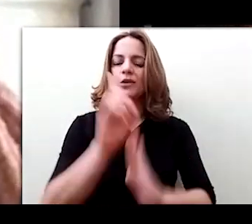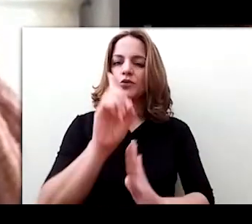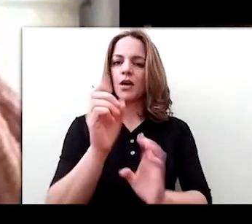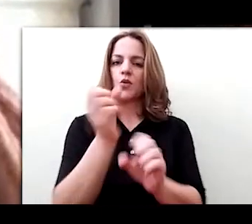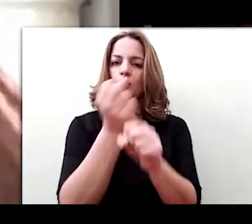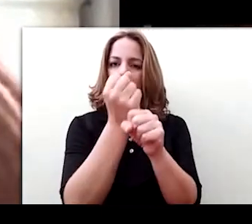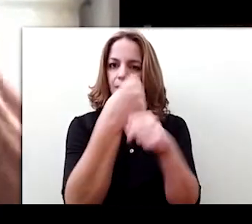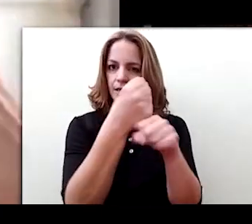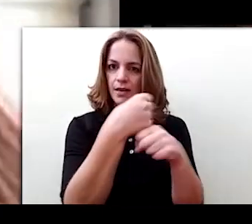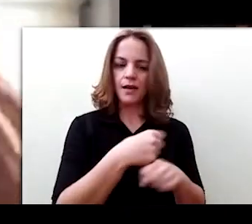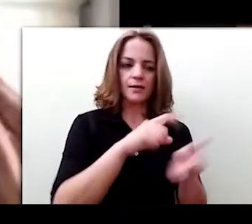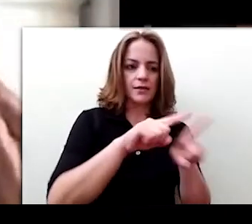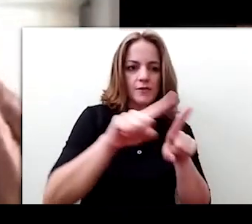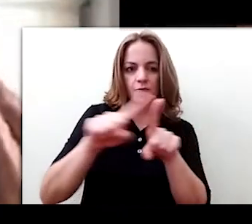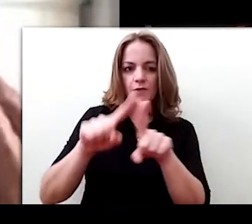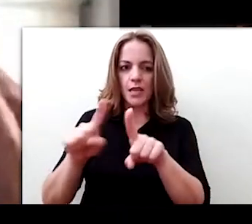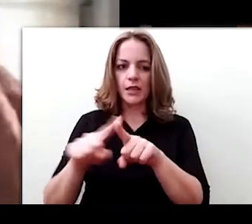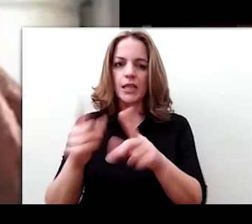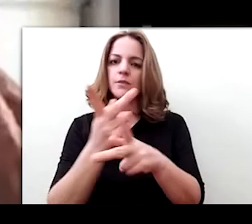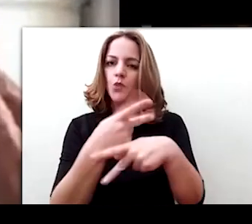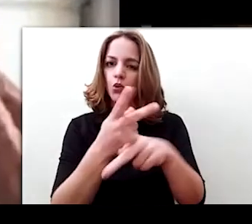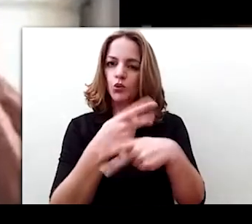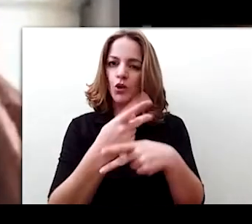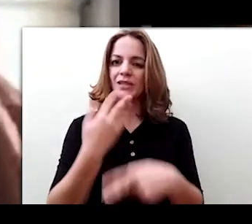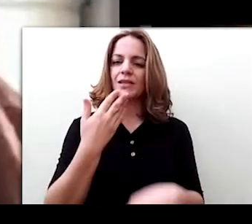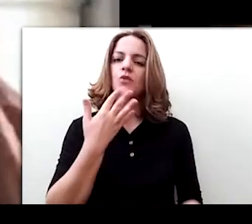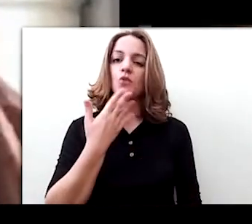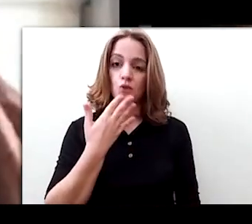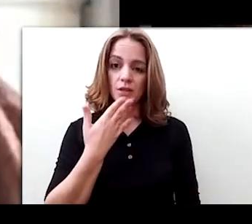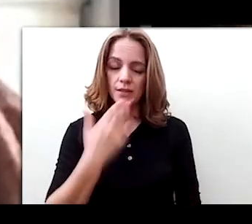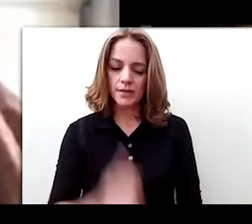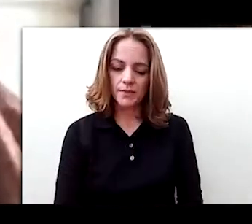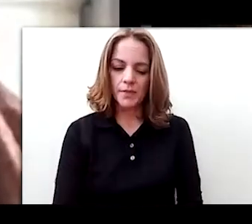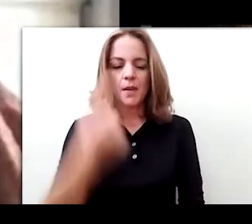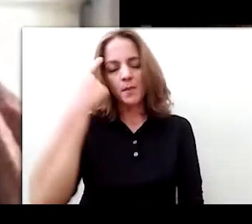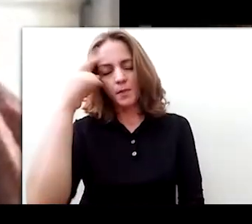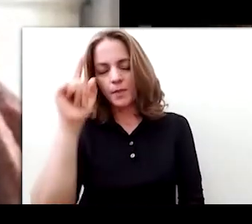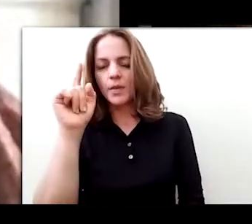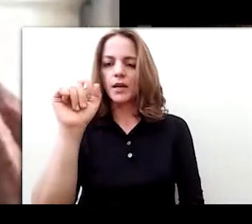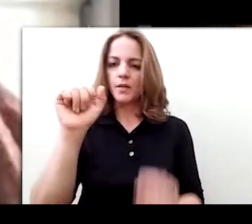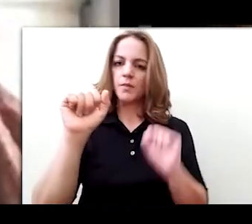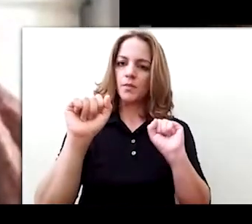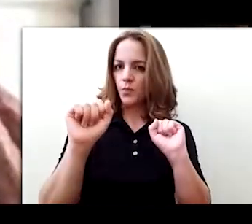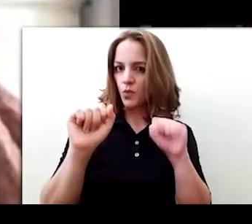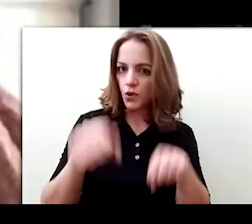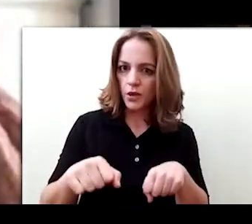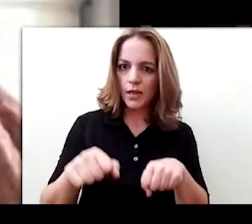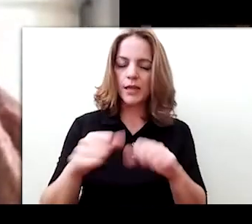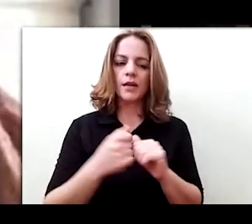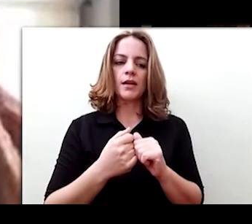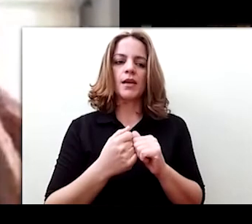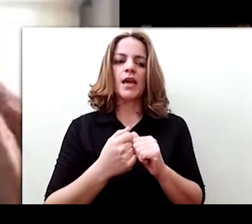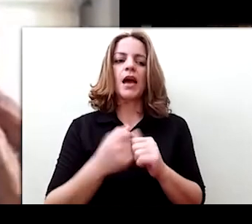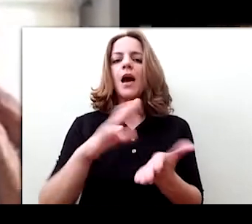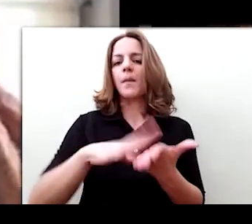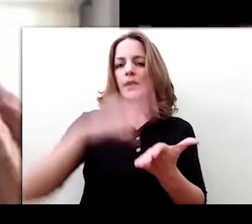and it just filled the gamut of different skills that it taught folks. And I know Raquel Ortiz, who's on